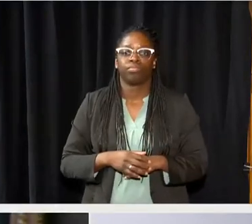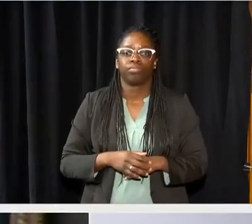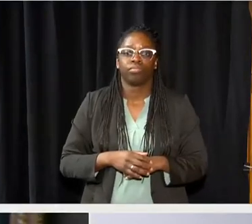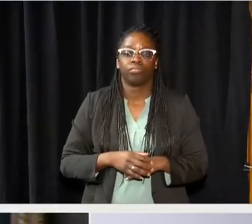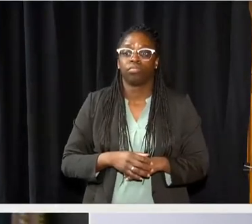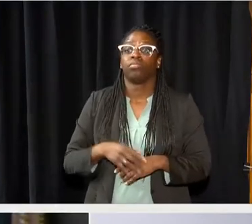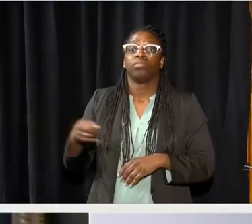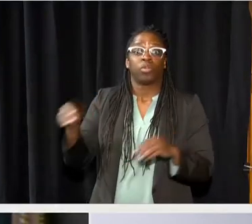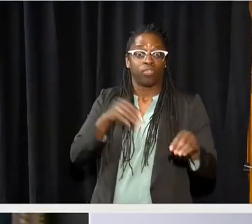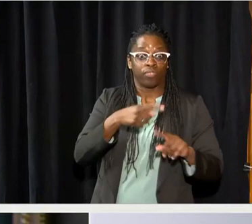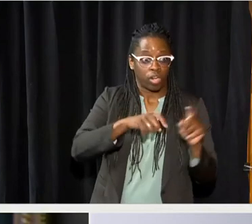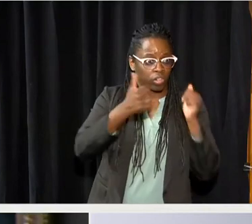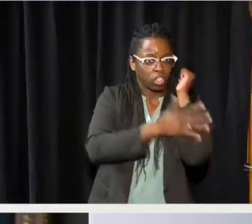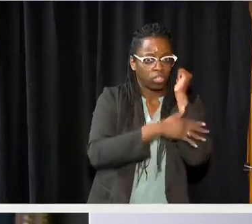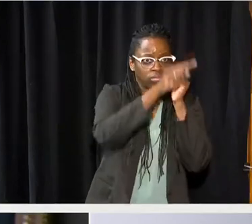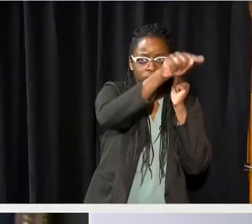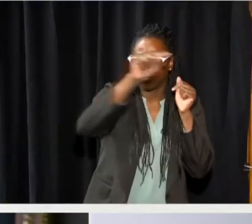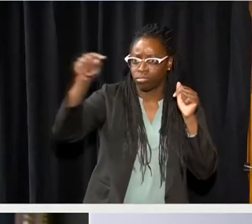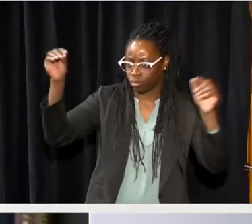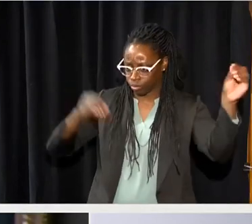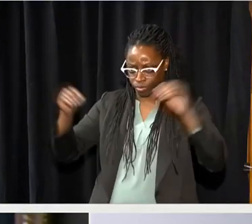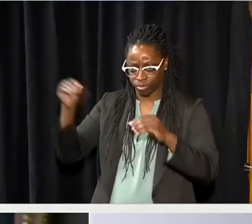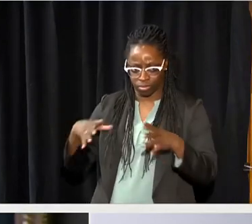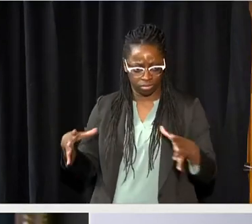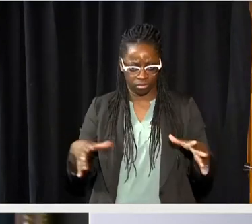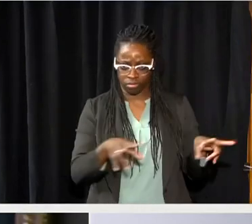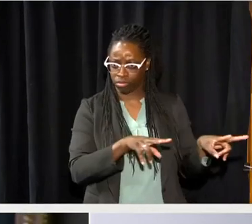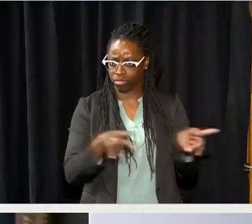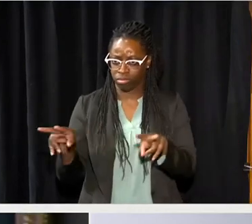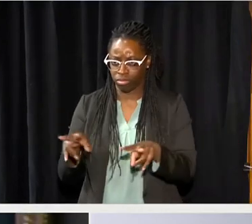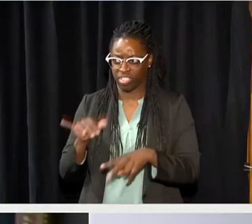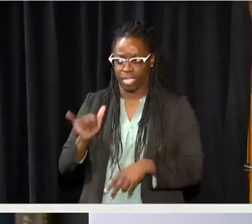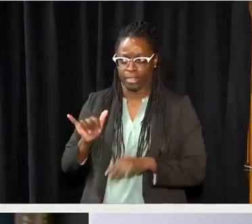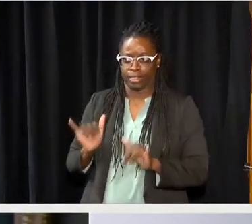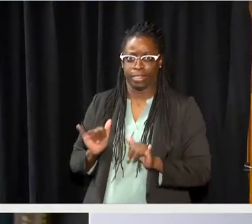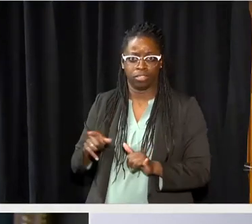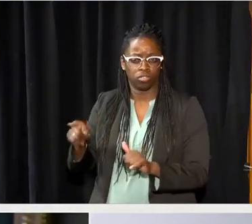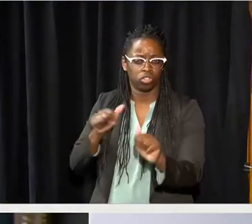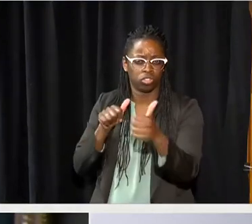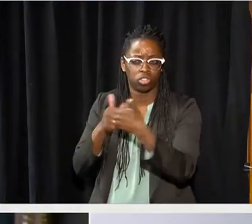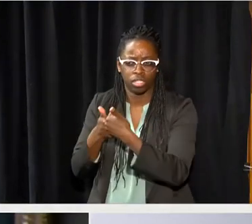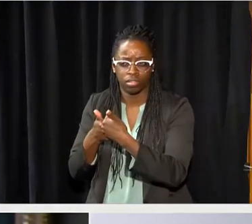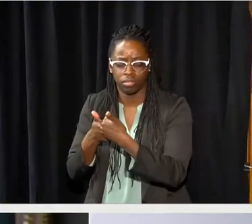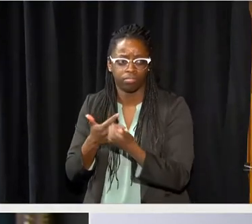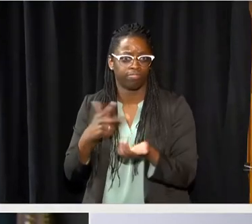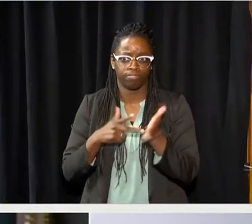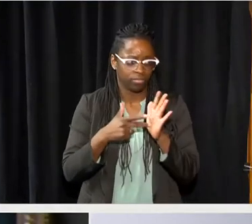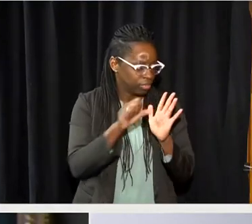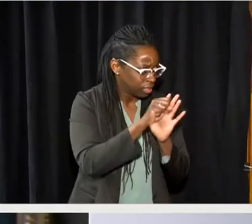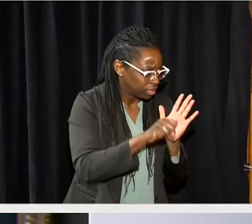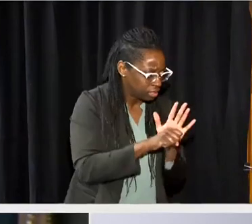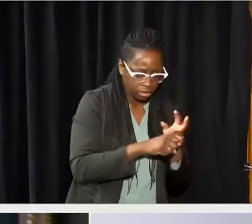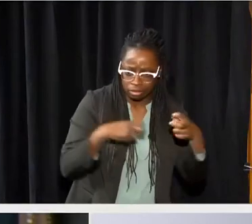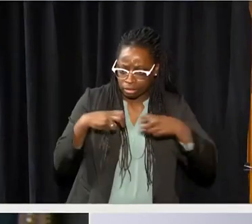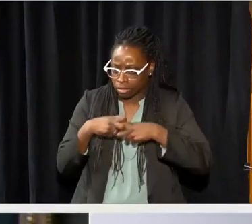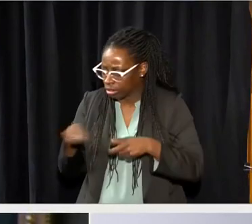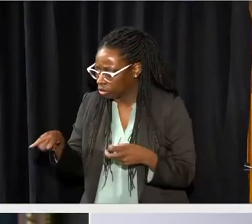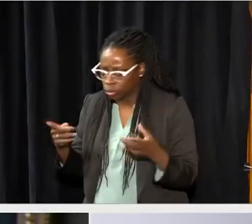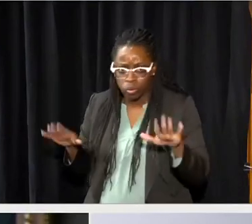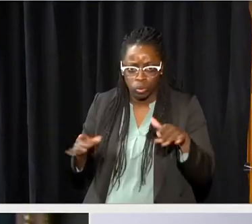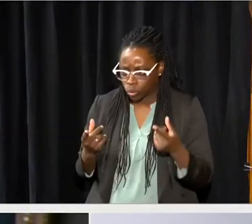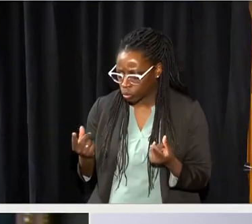country. This is a hard issue and one without easy answers. It's